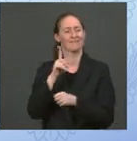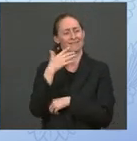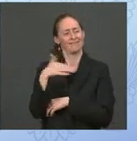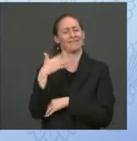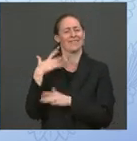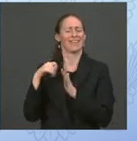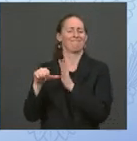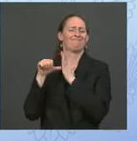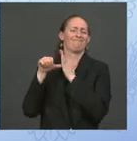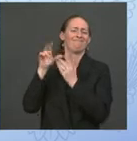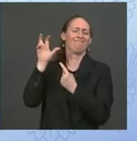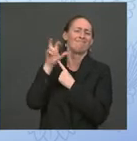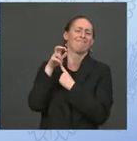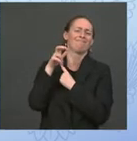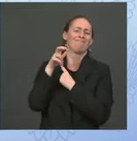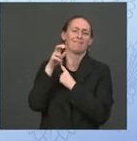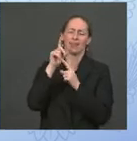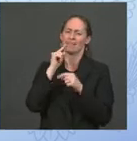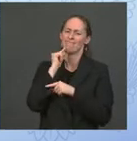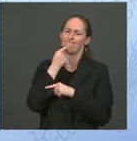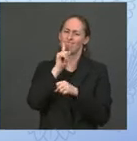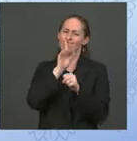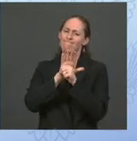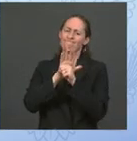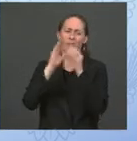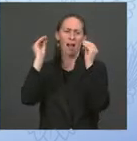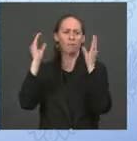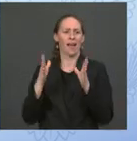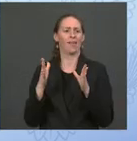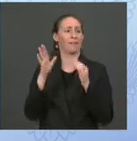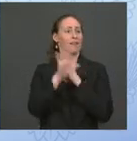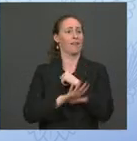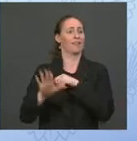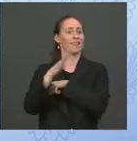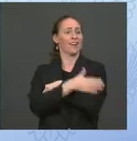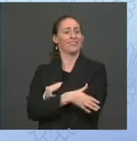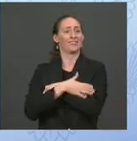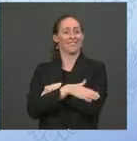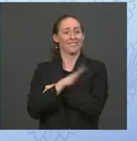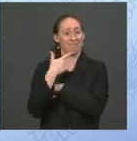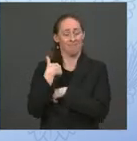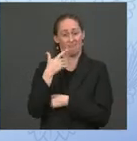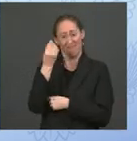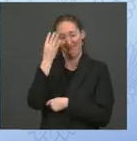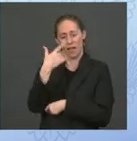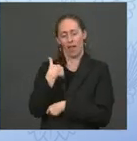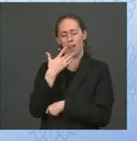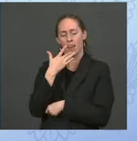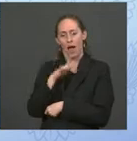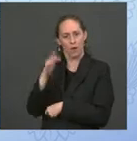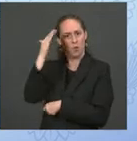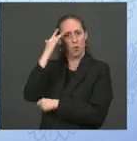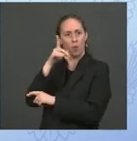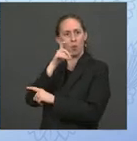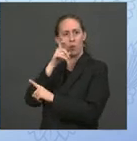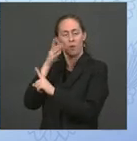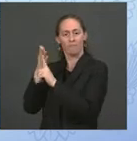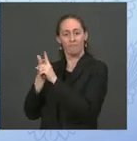champion for educators in the country that I am fortunate to know, who is also a teacher